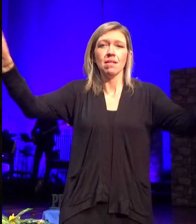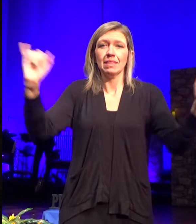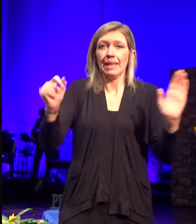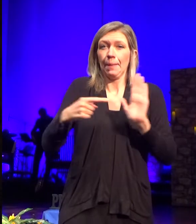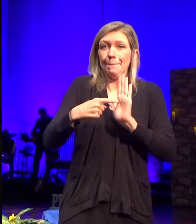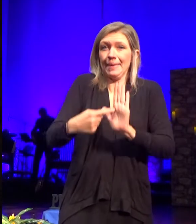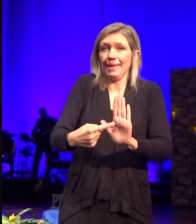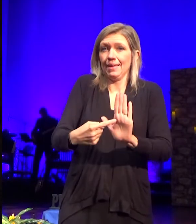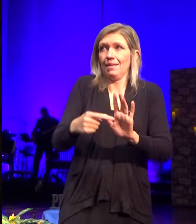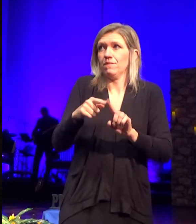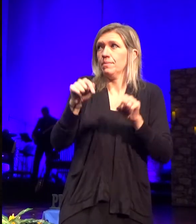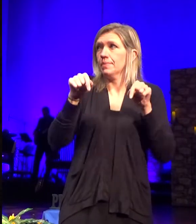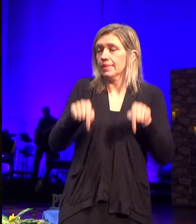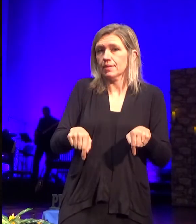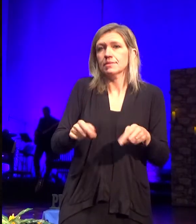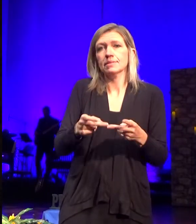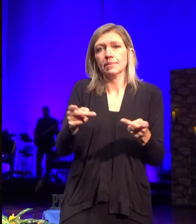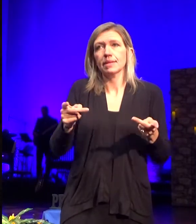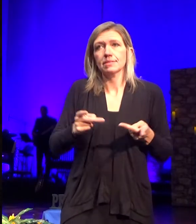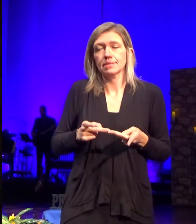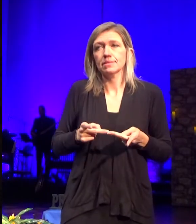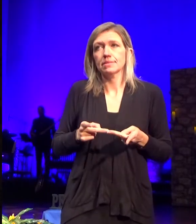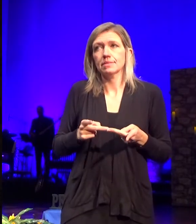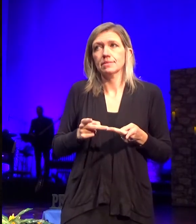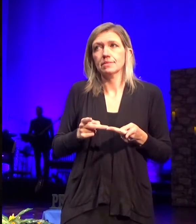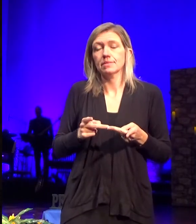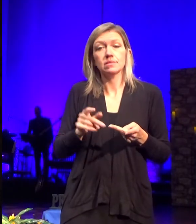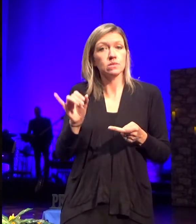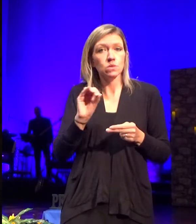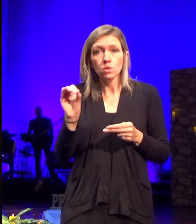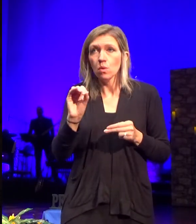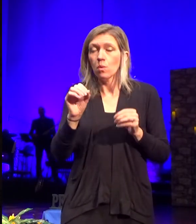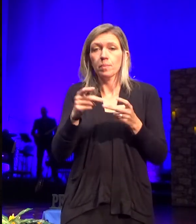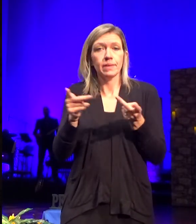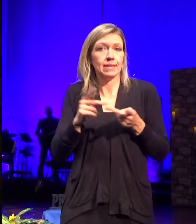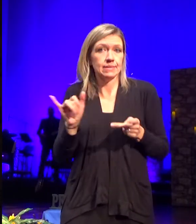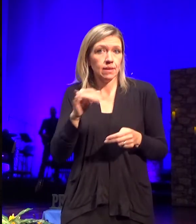from this very place, for there's no place like home.